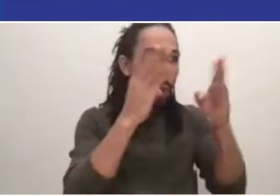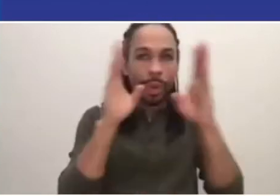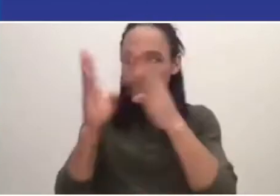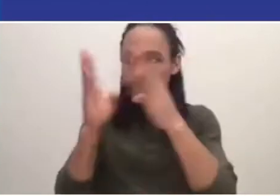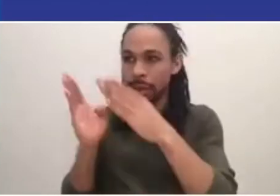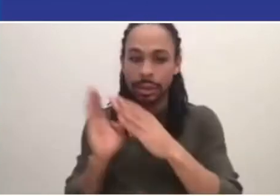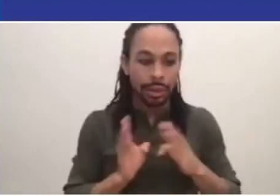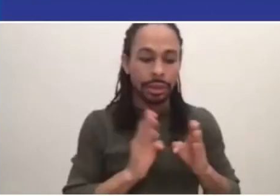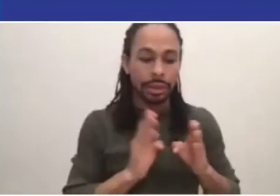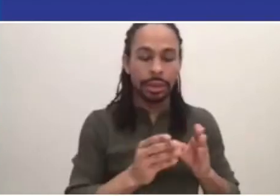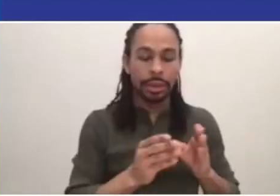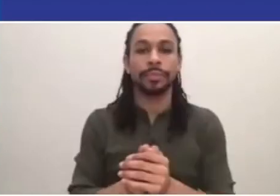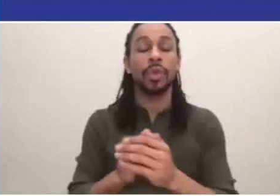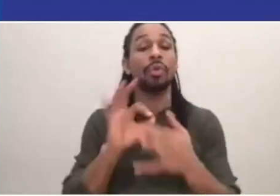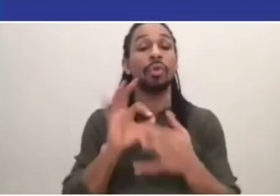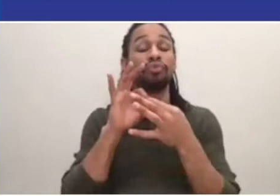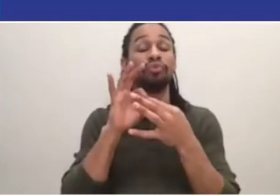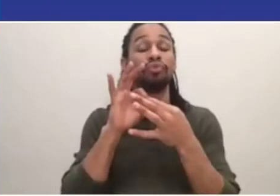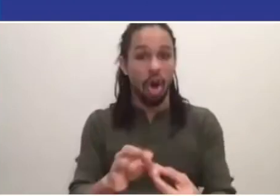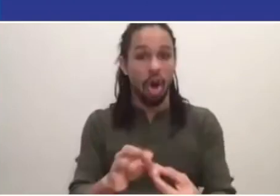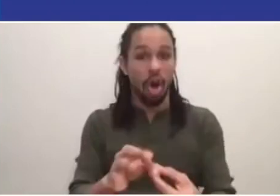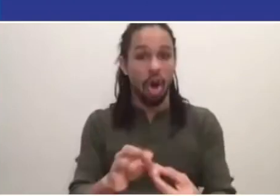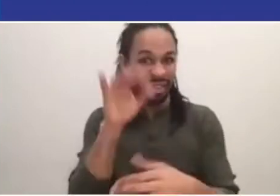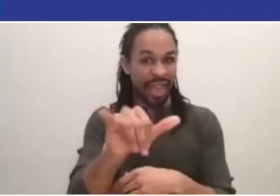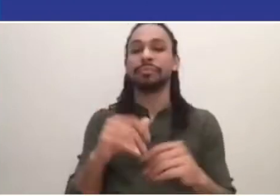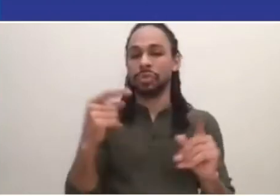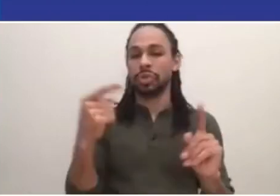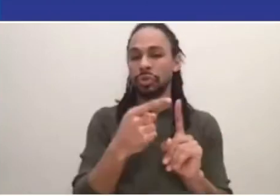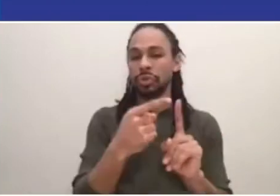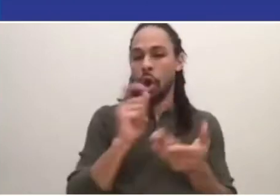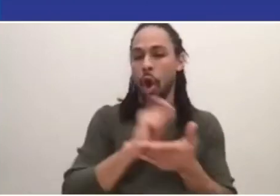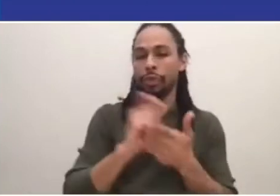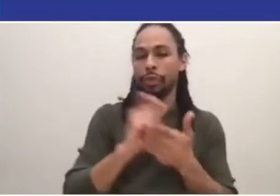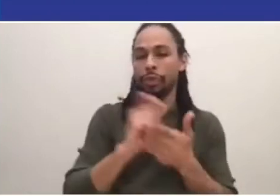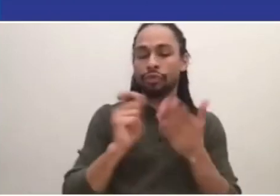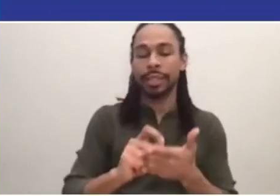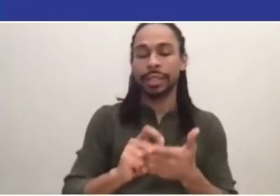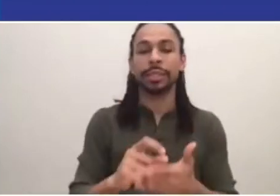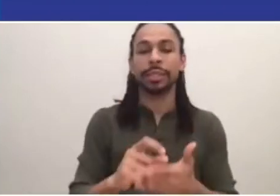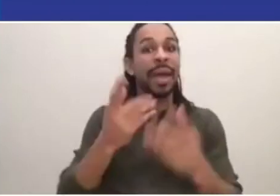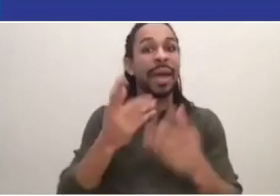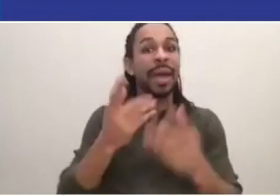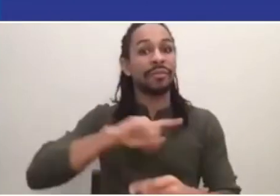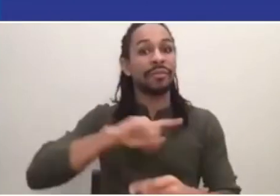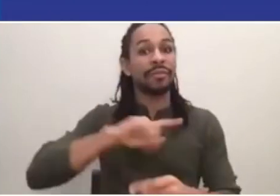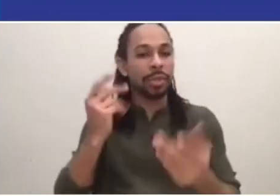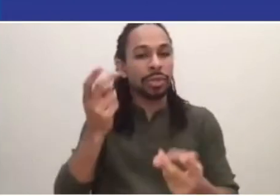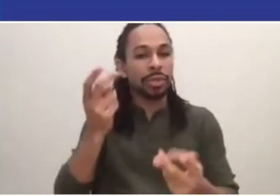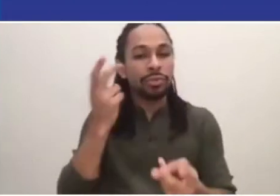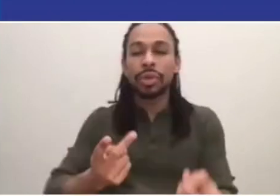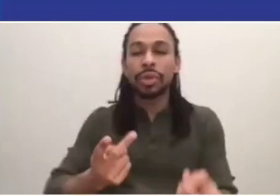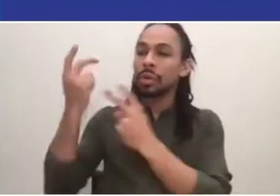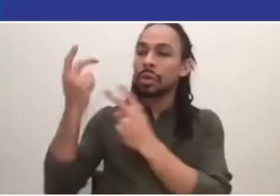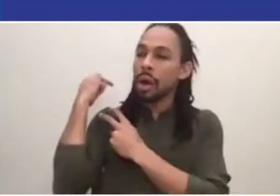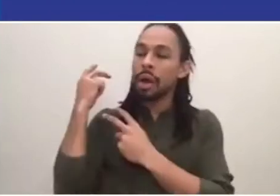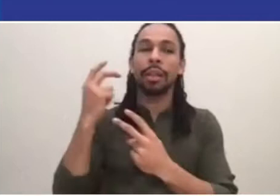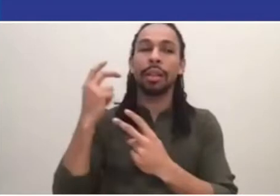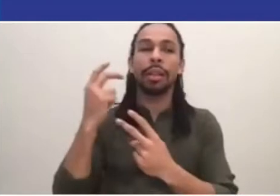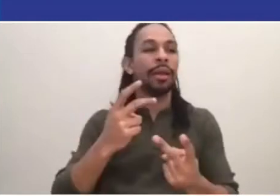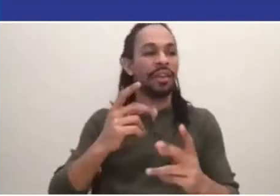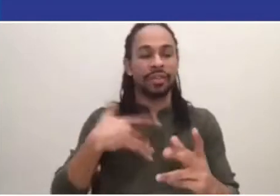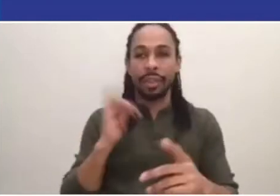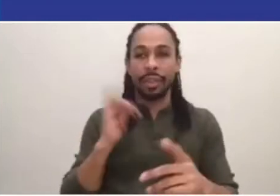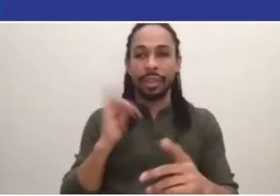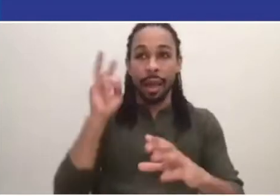she writes, many of us may recall having entered a near trance-like state in some social